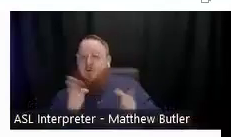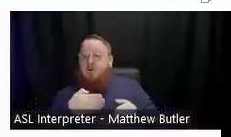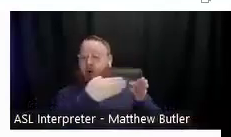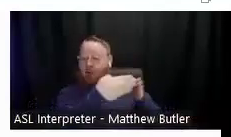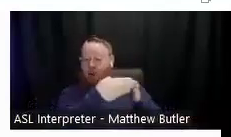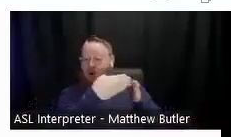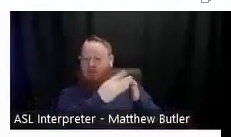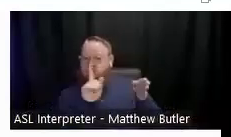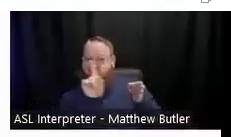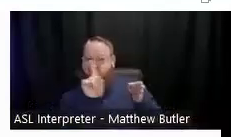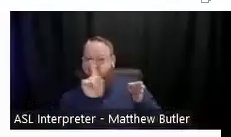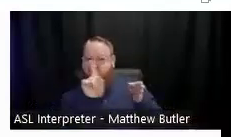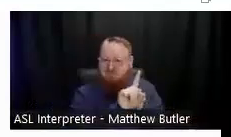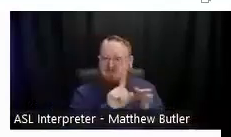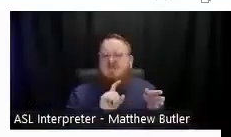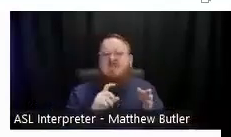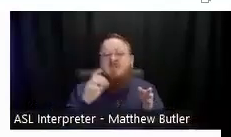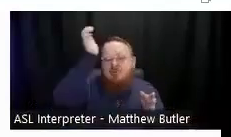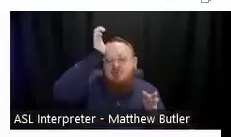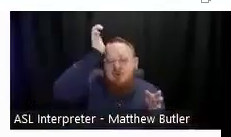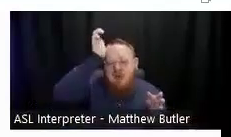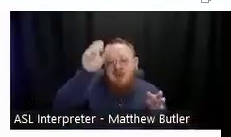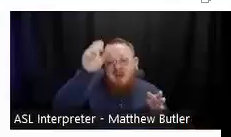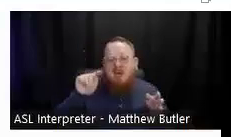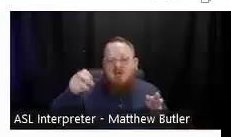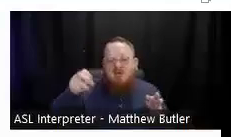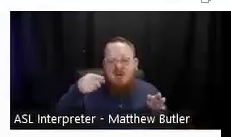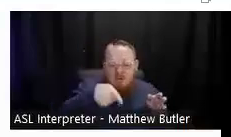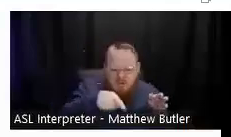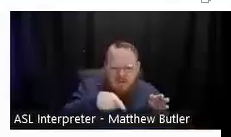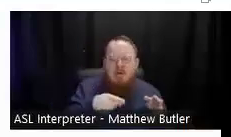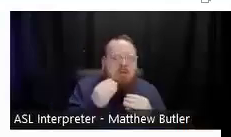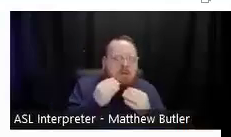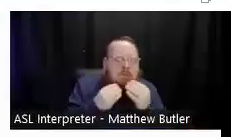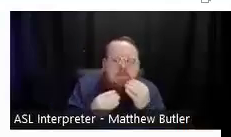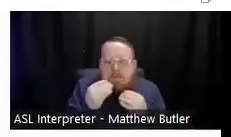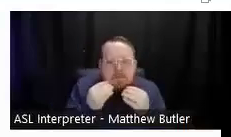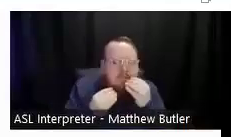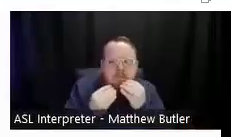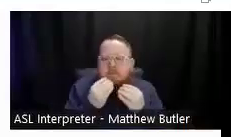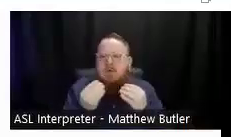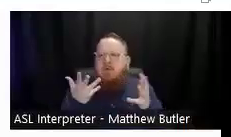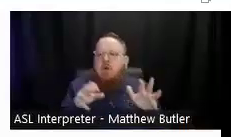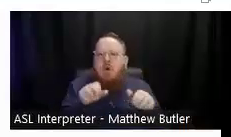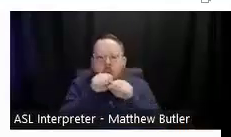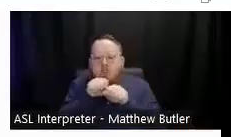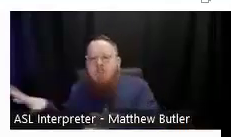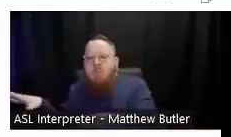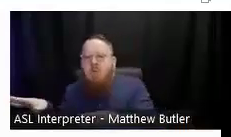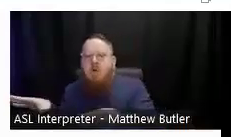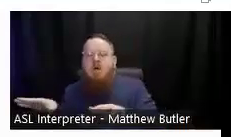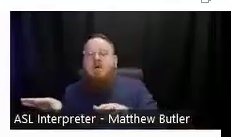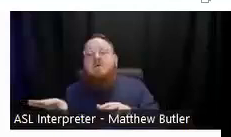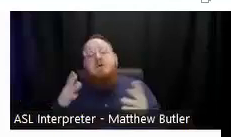Now they had coached, socially he had not had a lot of experience. And so they had coached one of his fellow